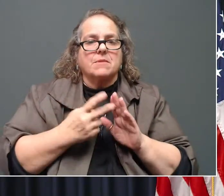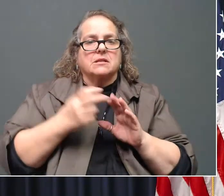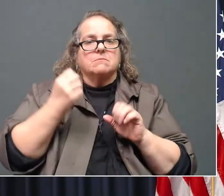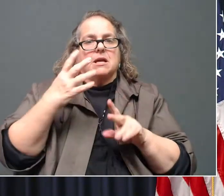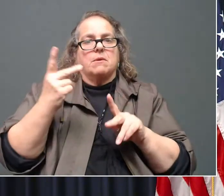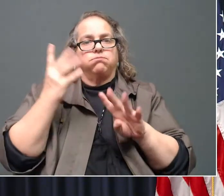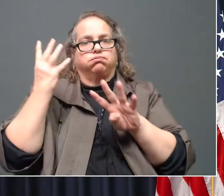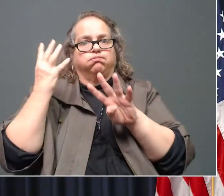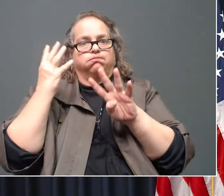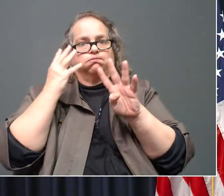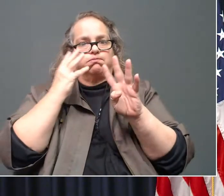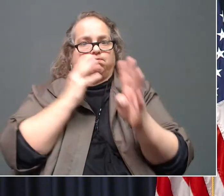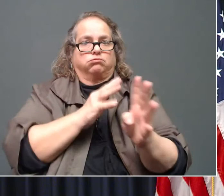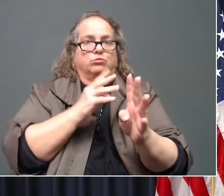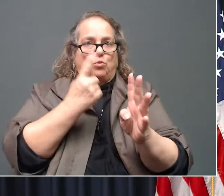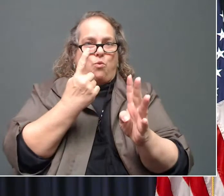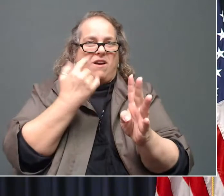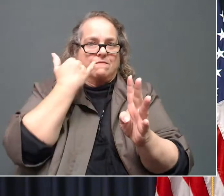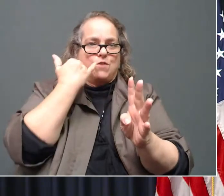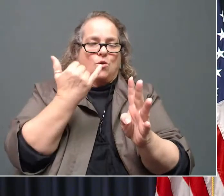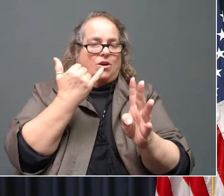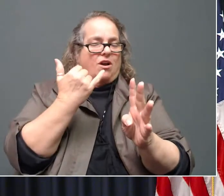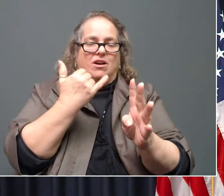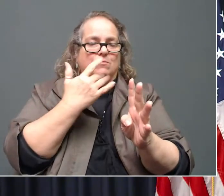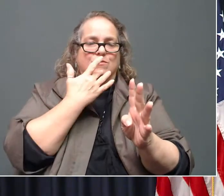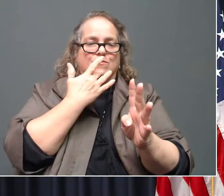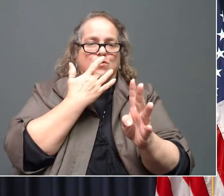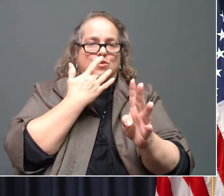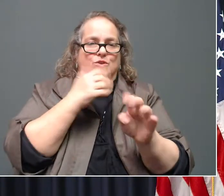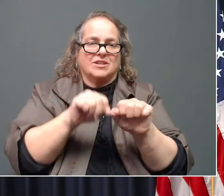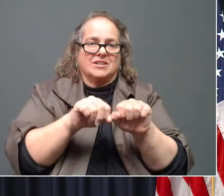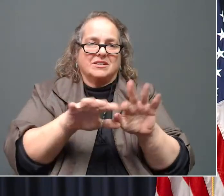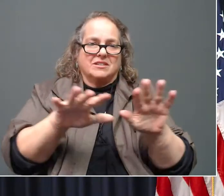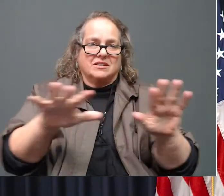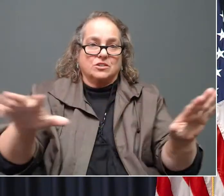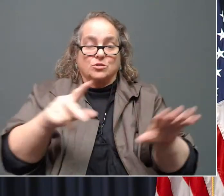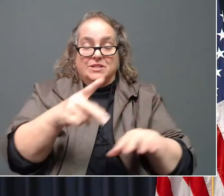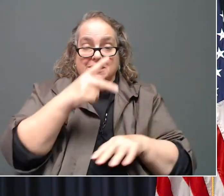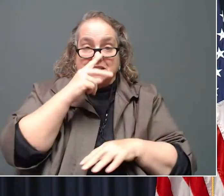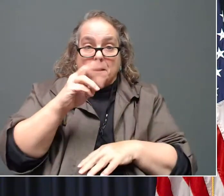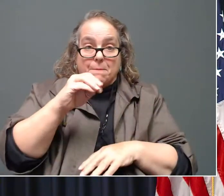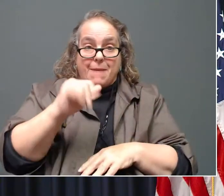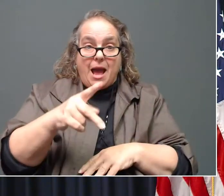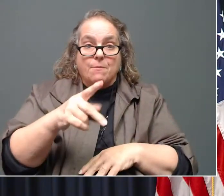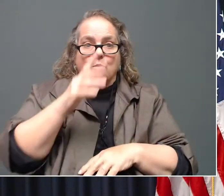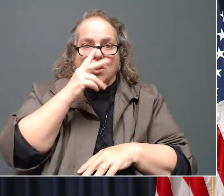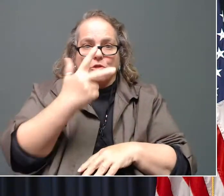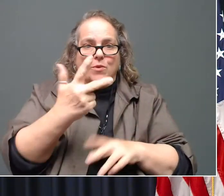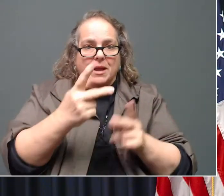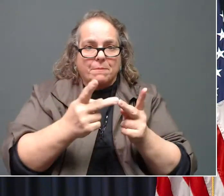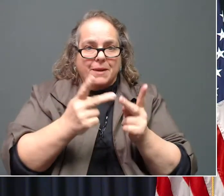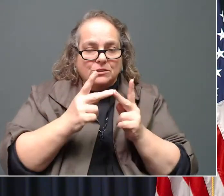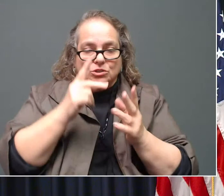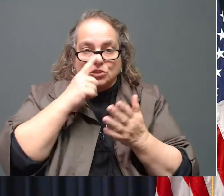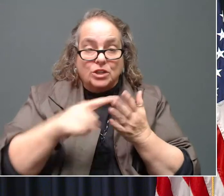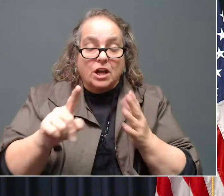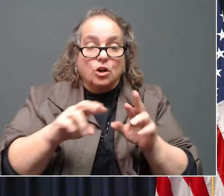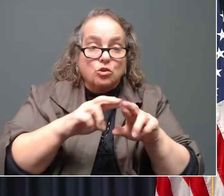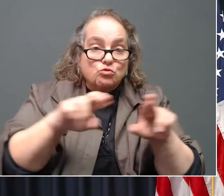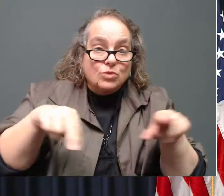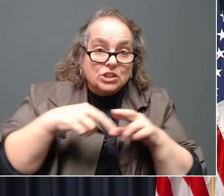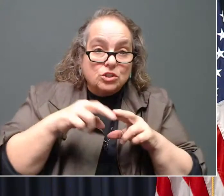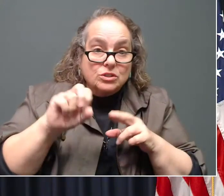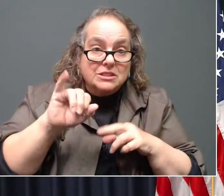regional site. But for everybody out there, once you see the map, there'll be 3 places to check: your regional site, your local health